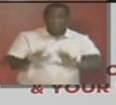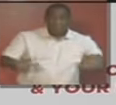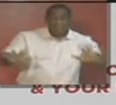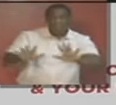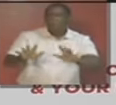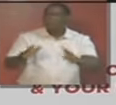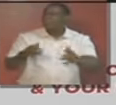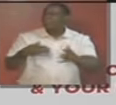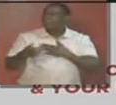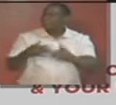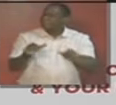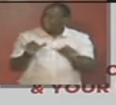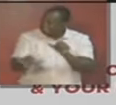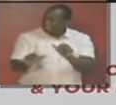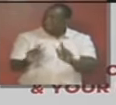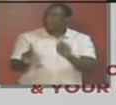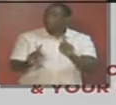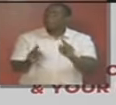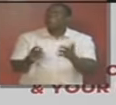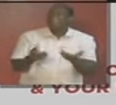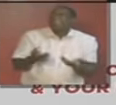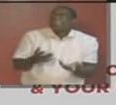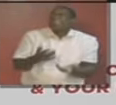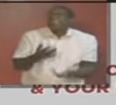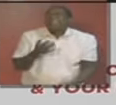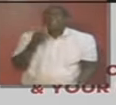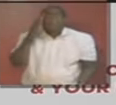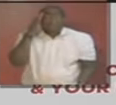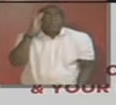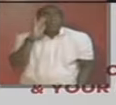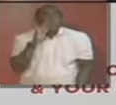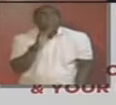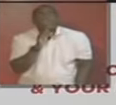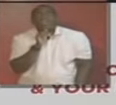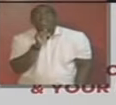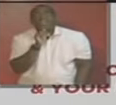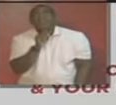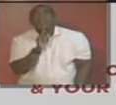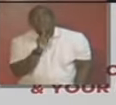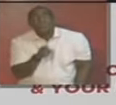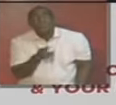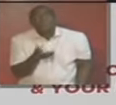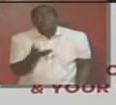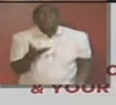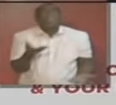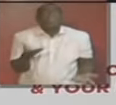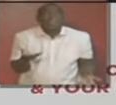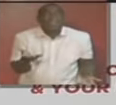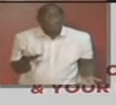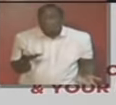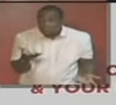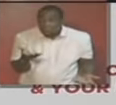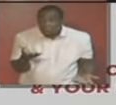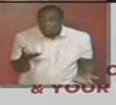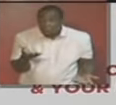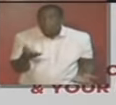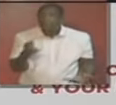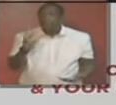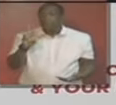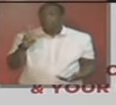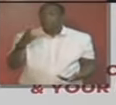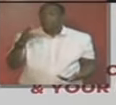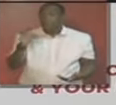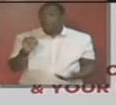skepticism remains. What the WHO found on following up on the cases that would have presented with